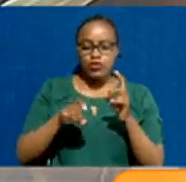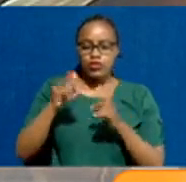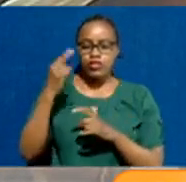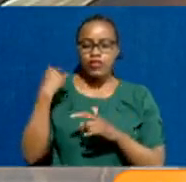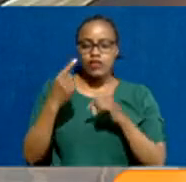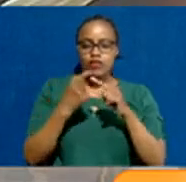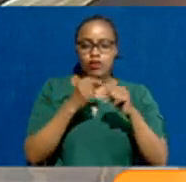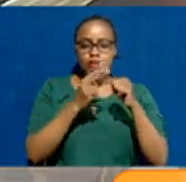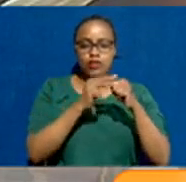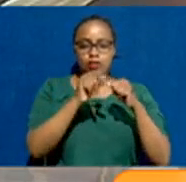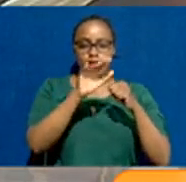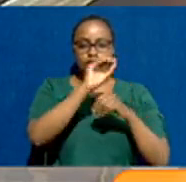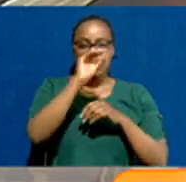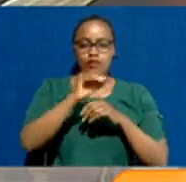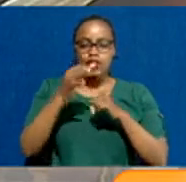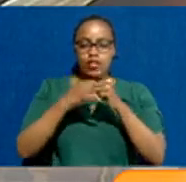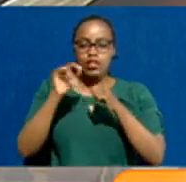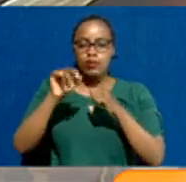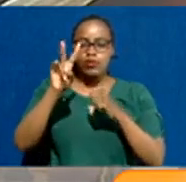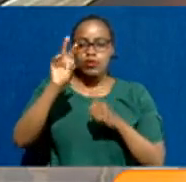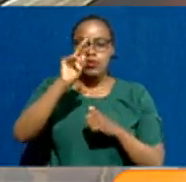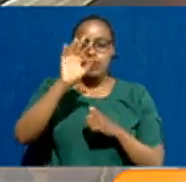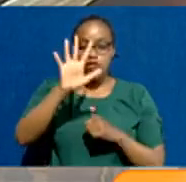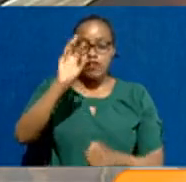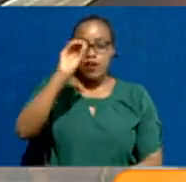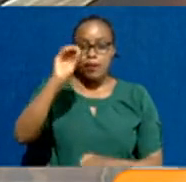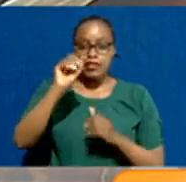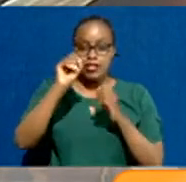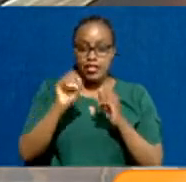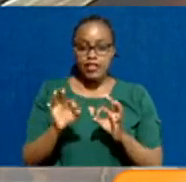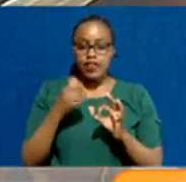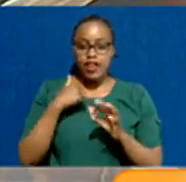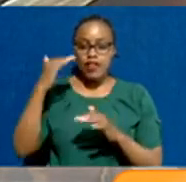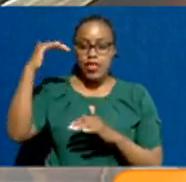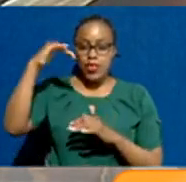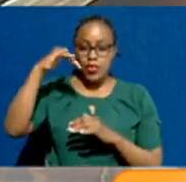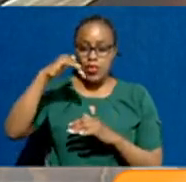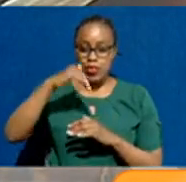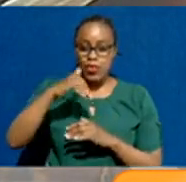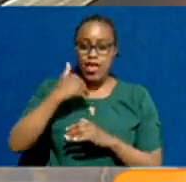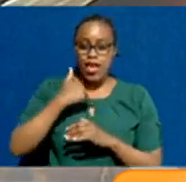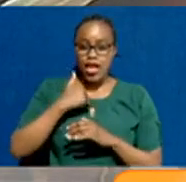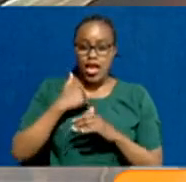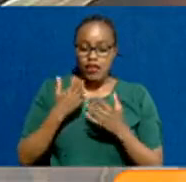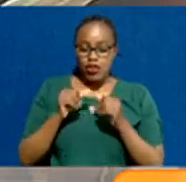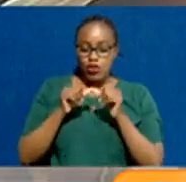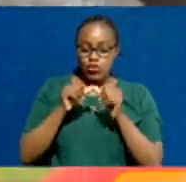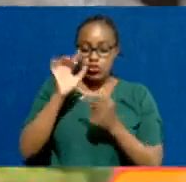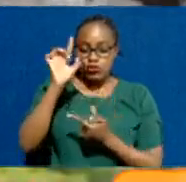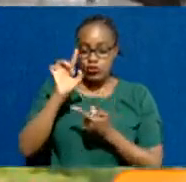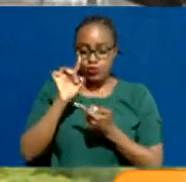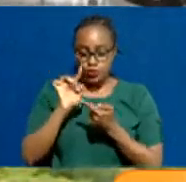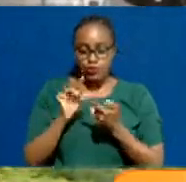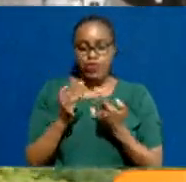from 7.5% to 8.25% should the inflationary pressure in the country ease off in the coming